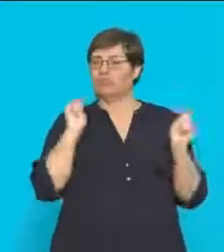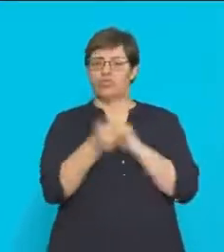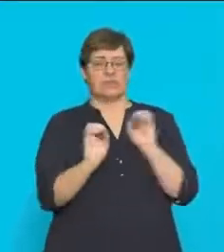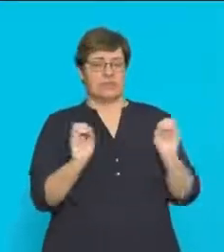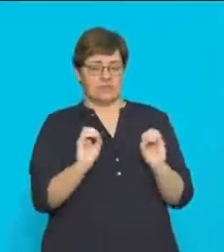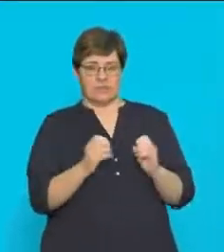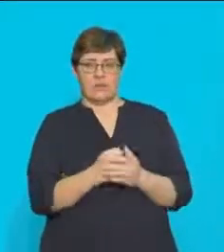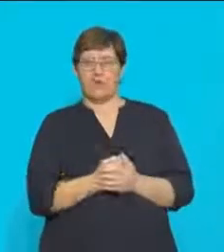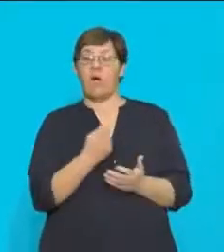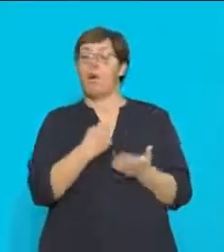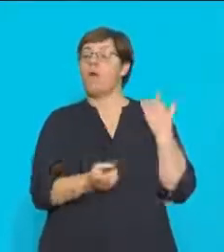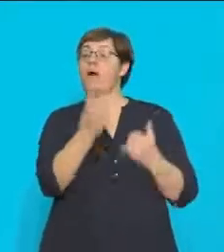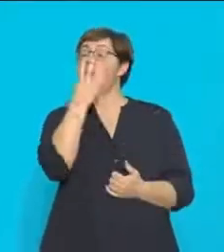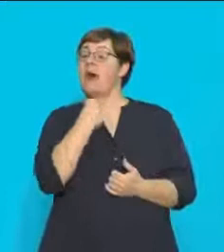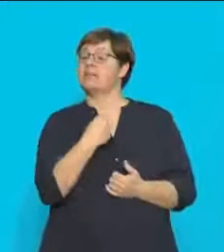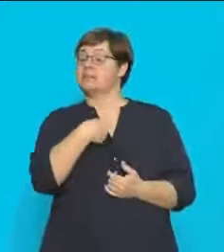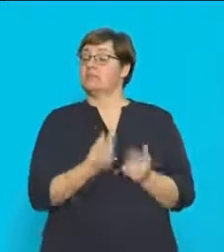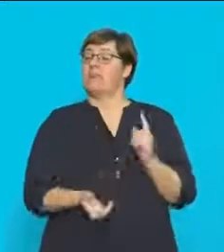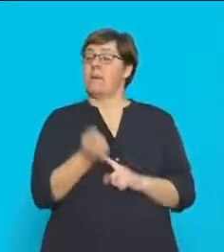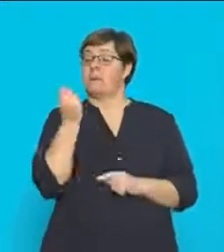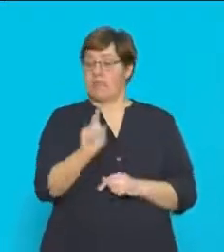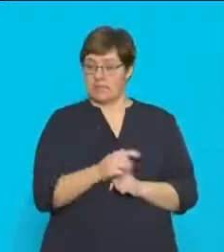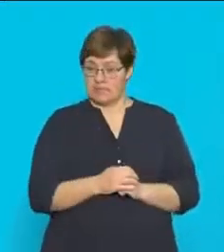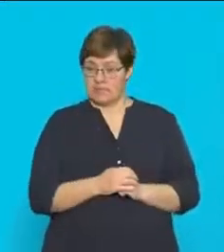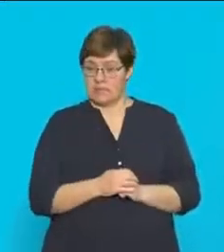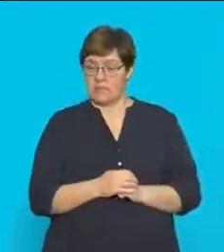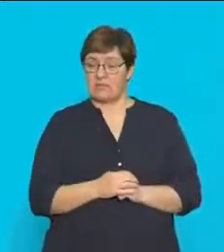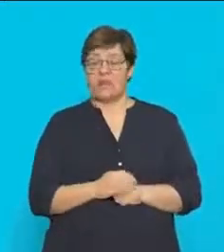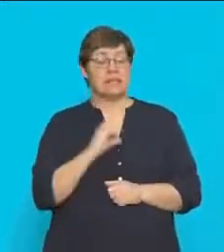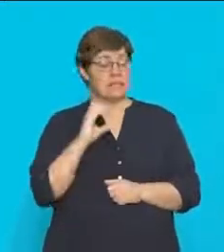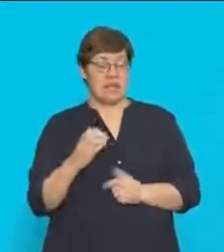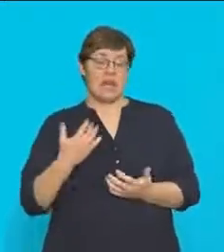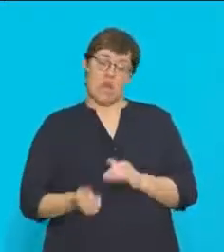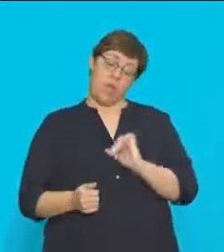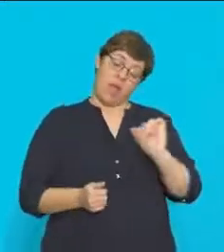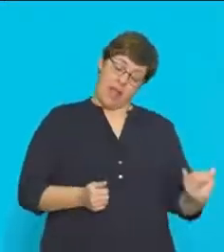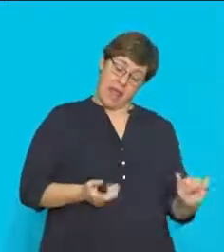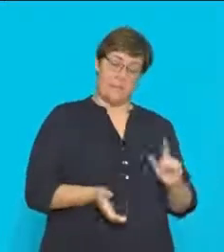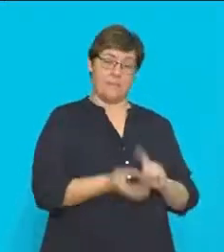changed except what they're asking us to find. Now instead of C, we need to find A.